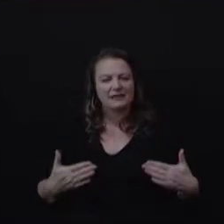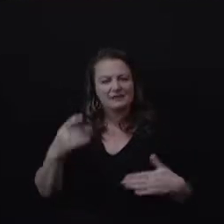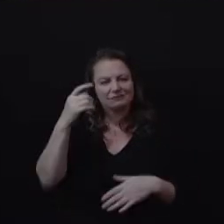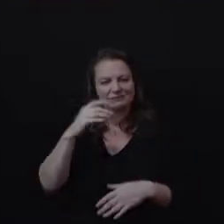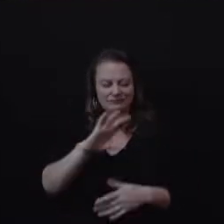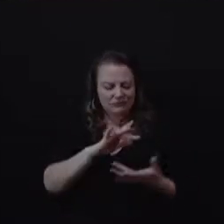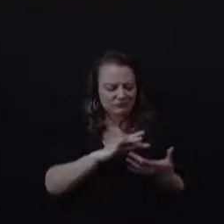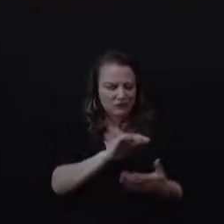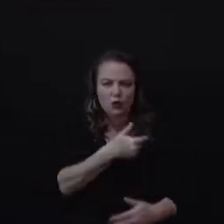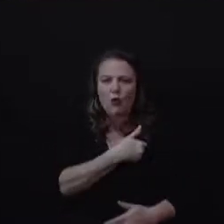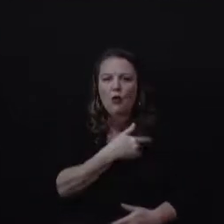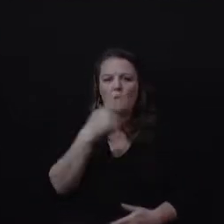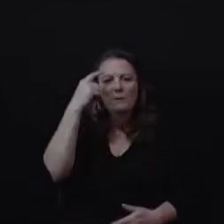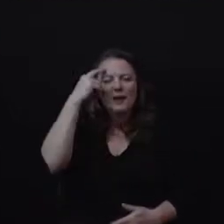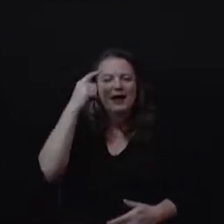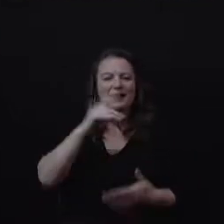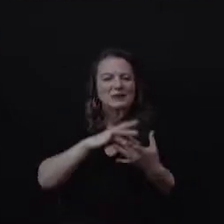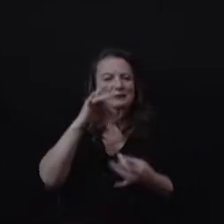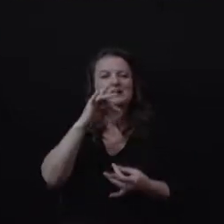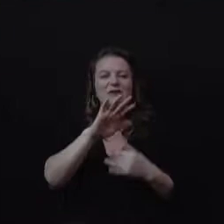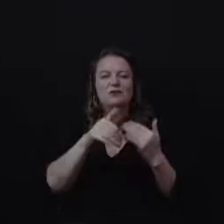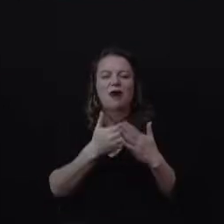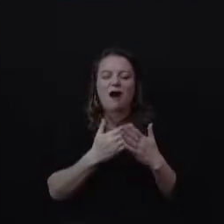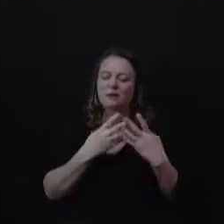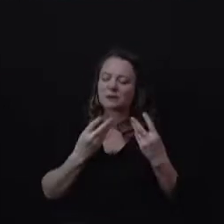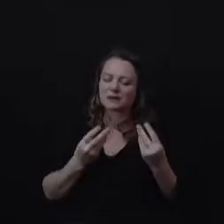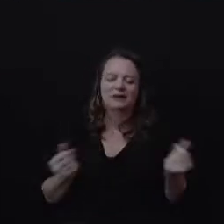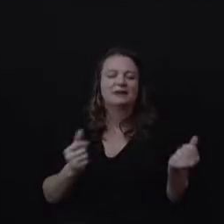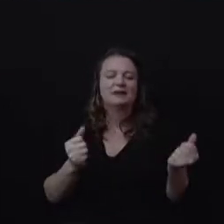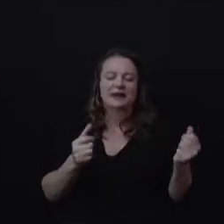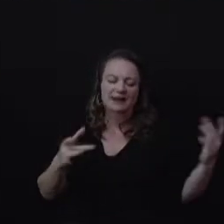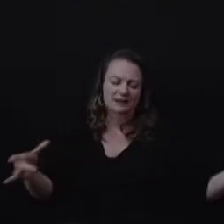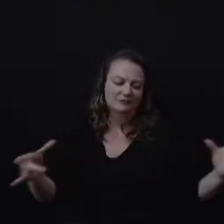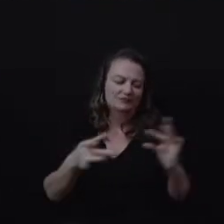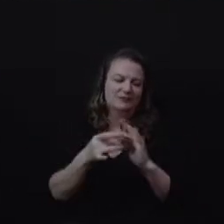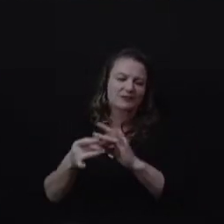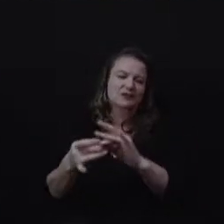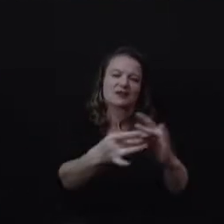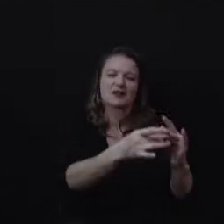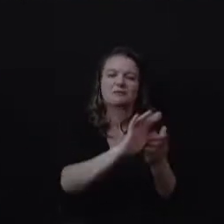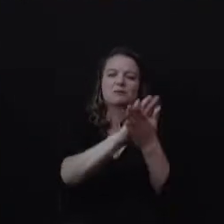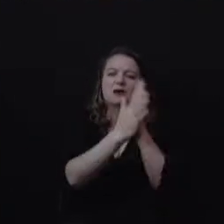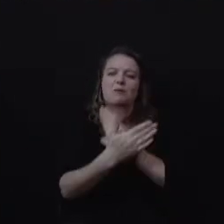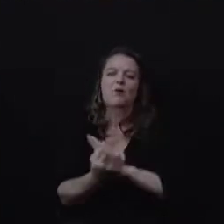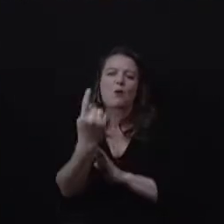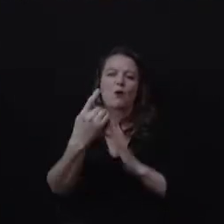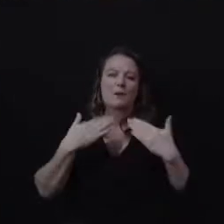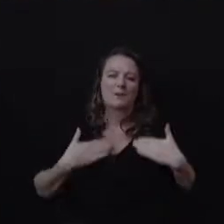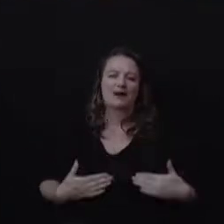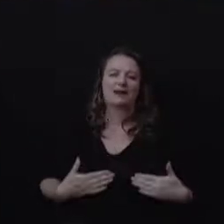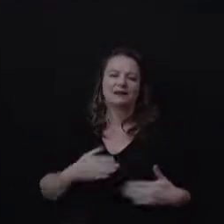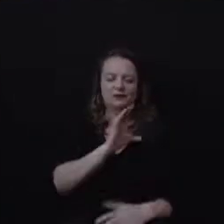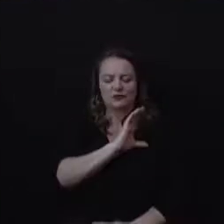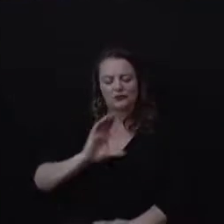and spirit, and that we would be united as one body. Christ's body now upon